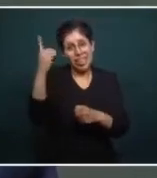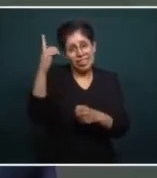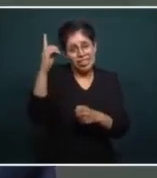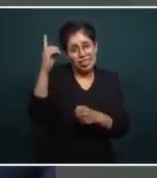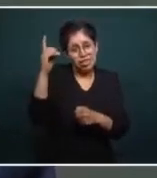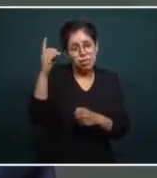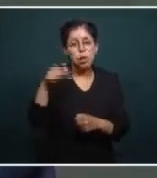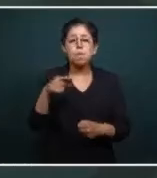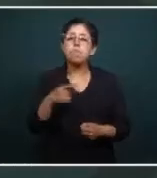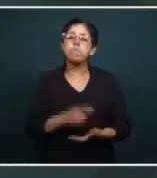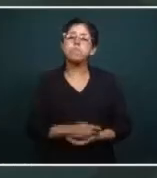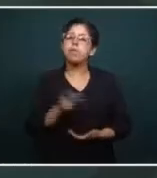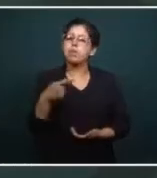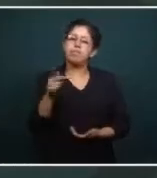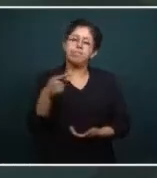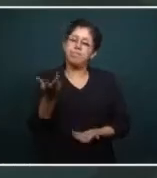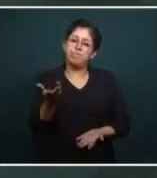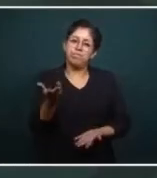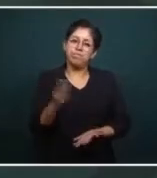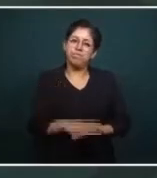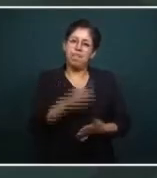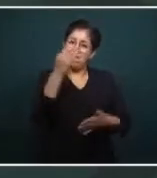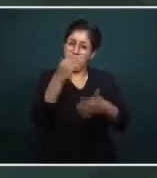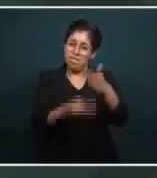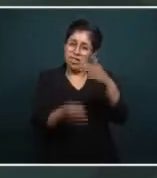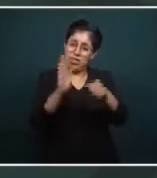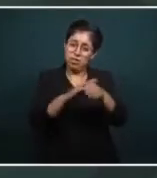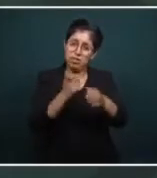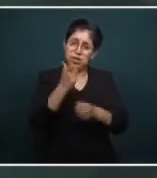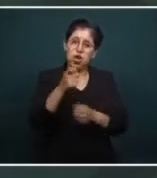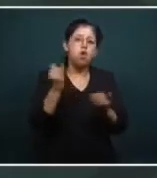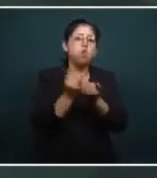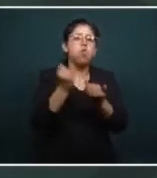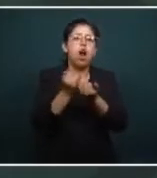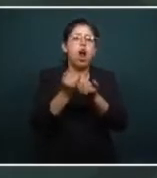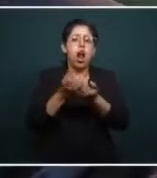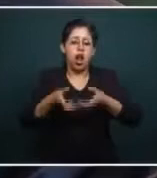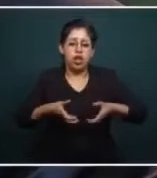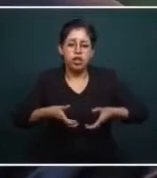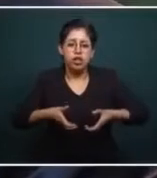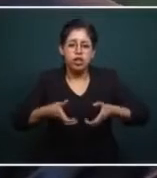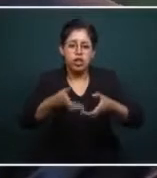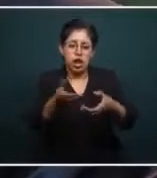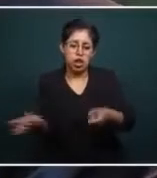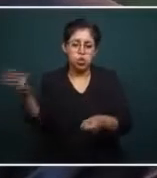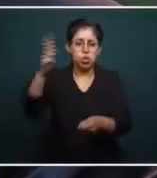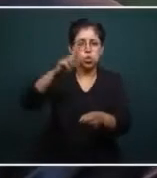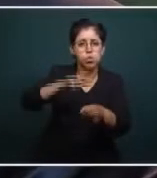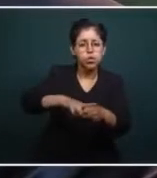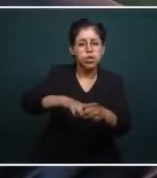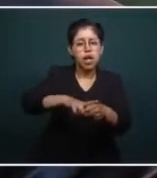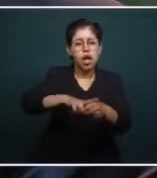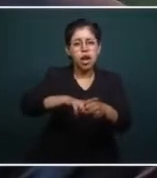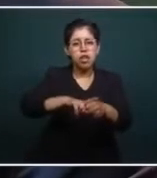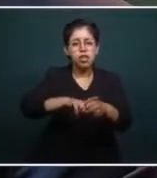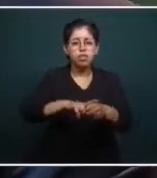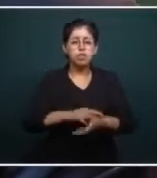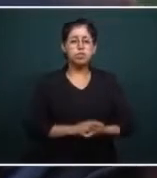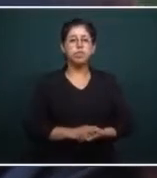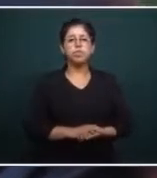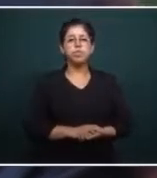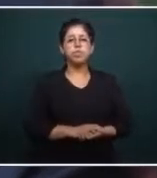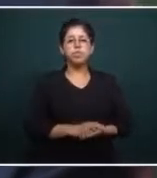in December. Pero tenemos así carreteras, But we have tenemos roads, hospitales, hospitals,